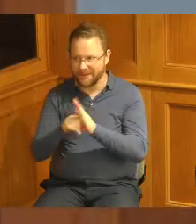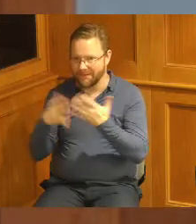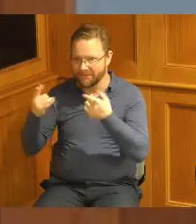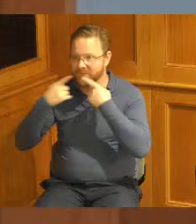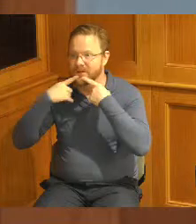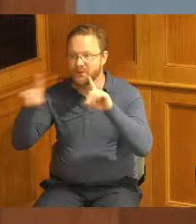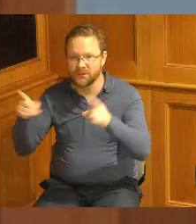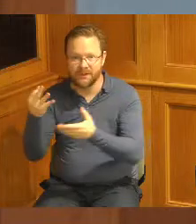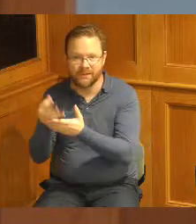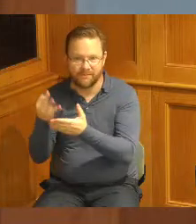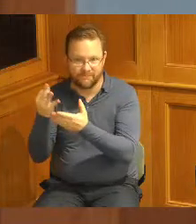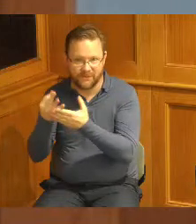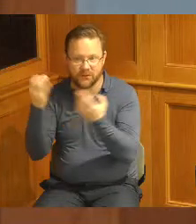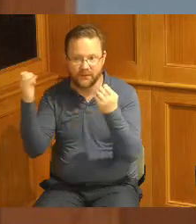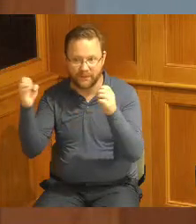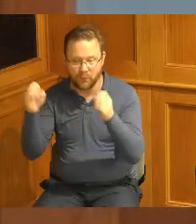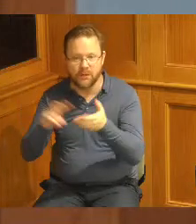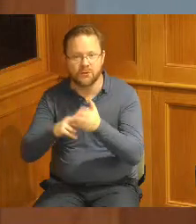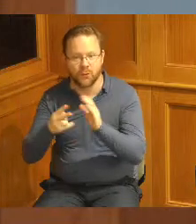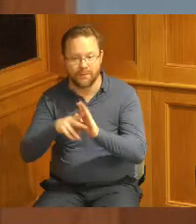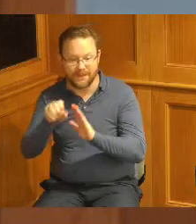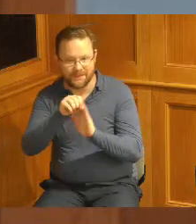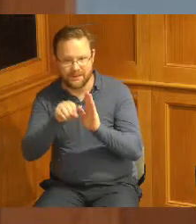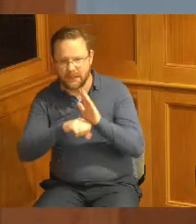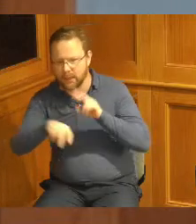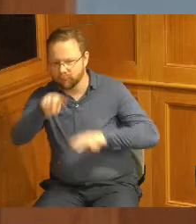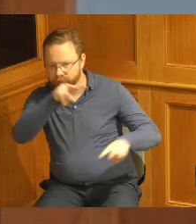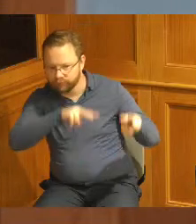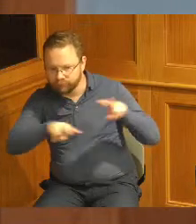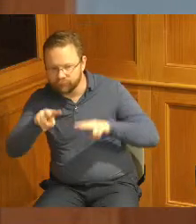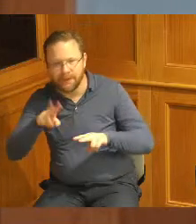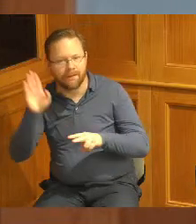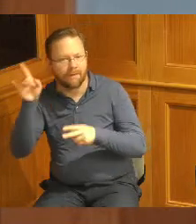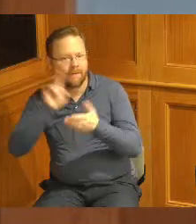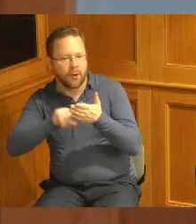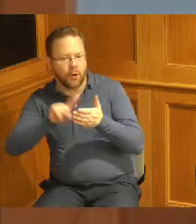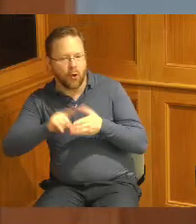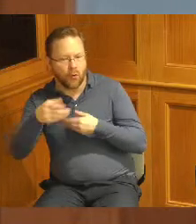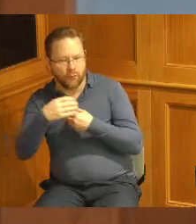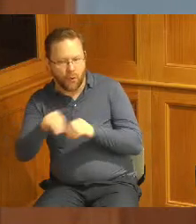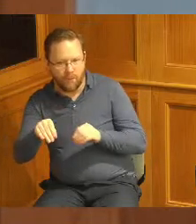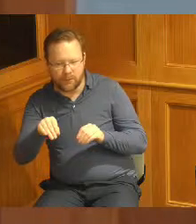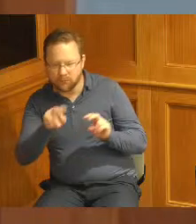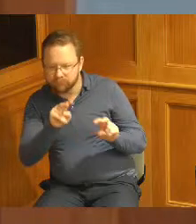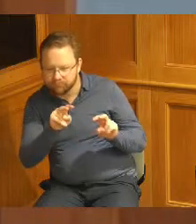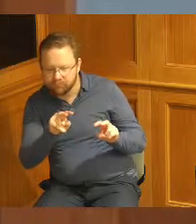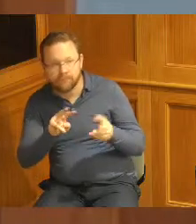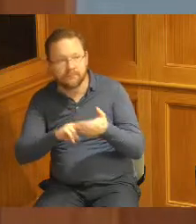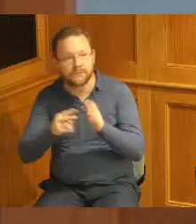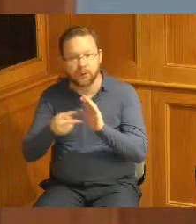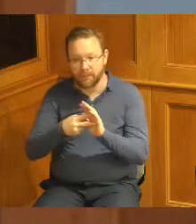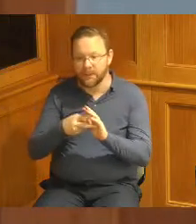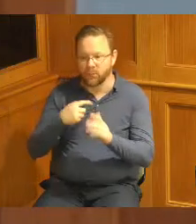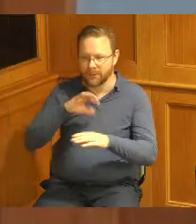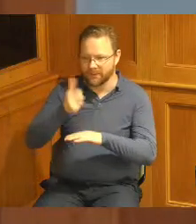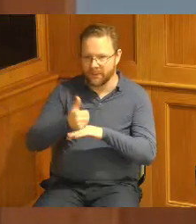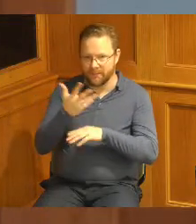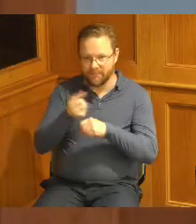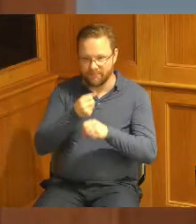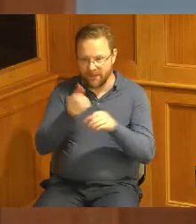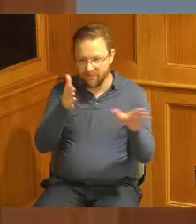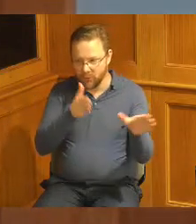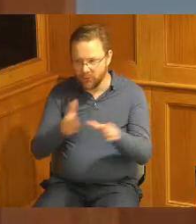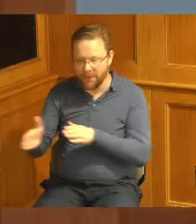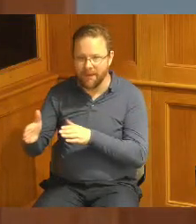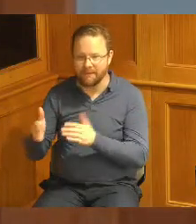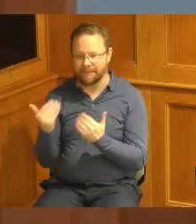So we do have fiscal oversight from the state auditor's office, which means we do a fiscal recovery plan that's a 5-year plan that really limits